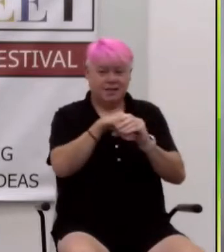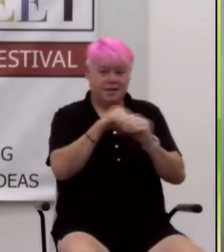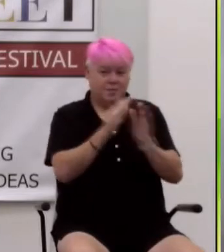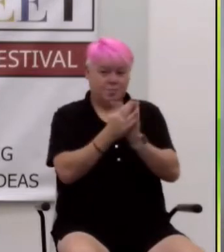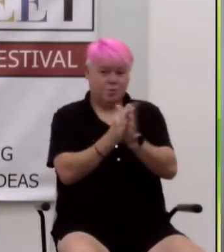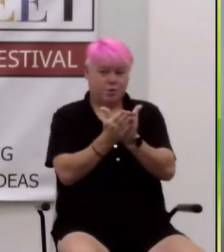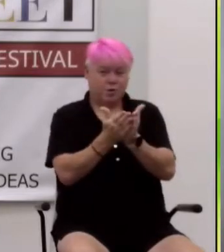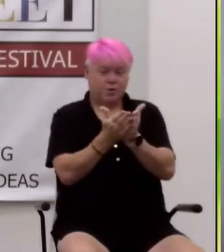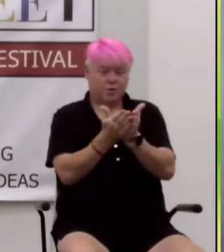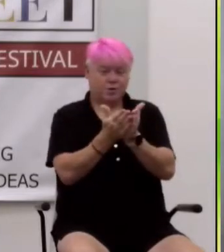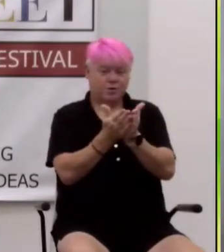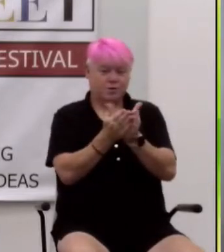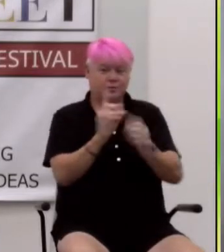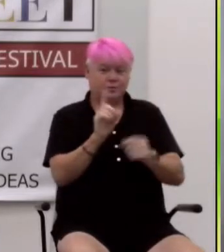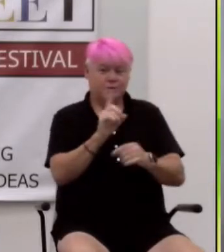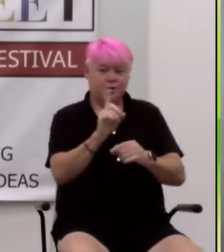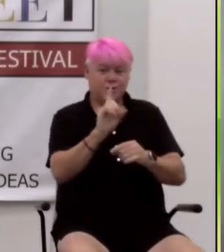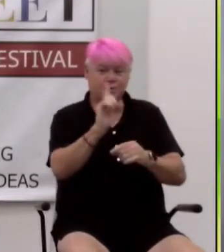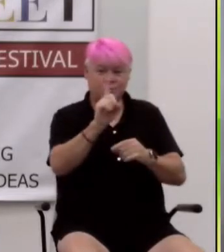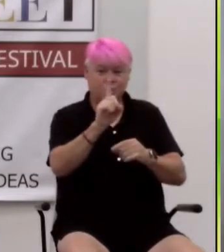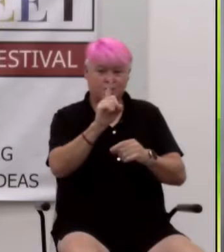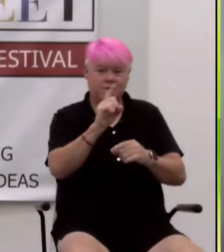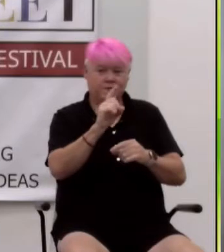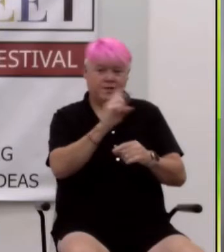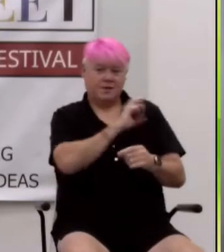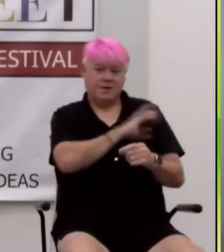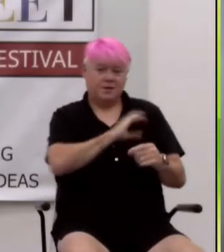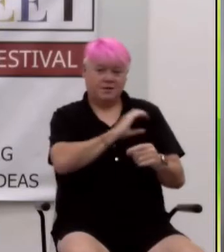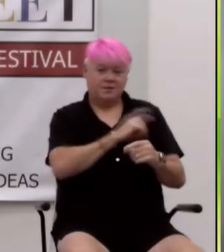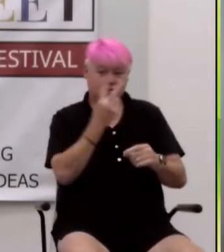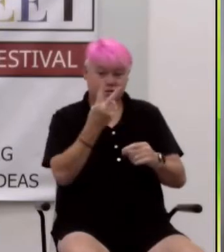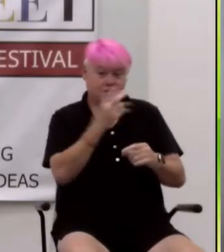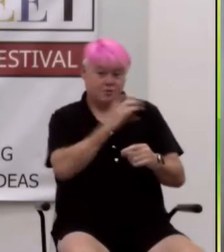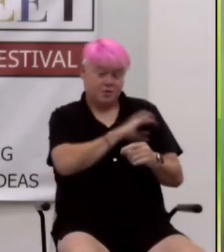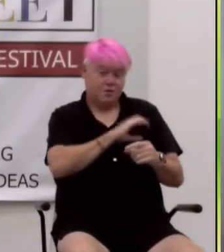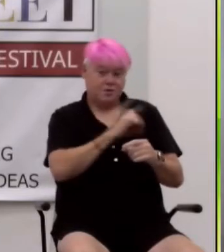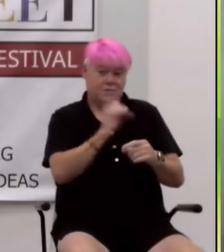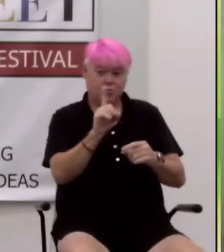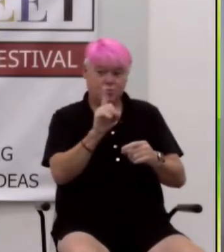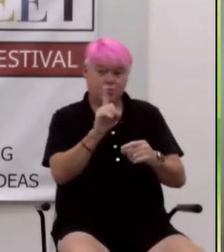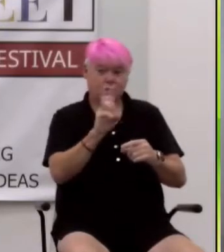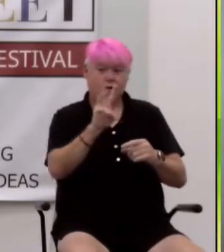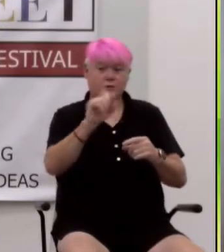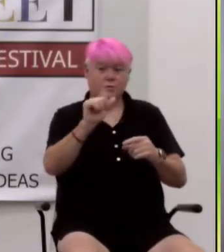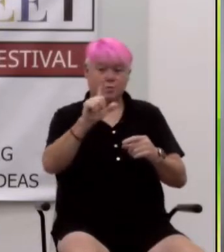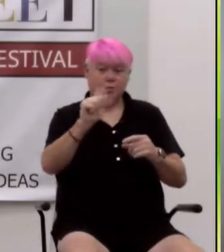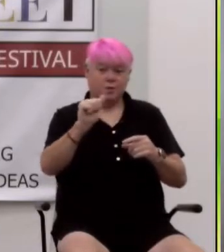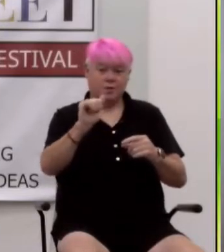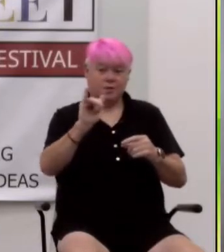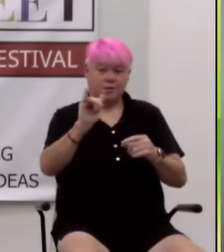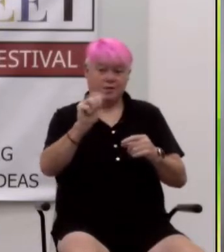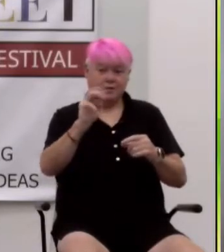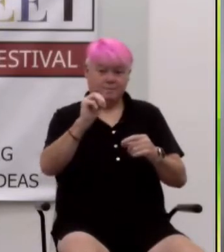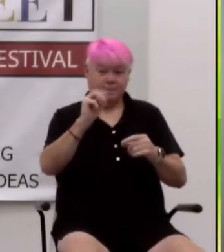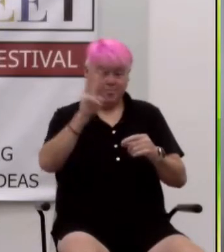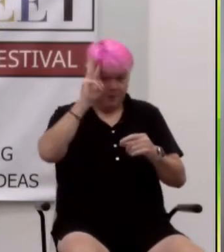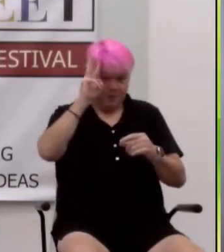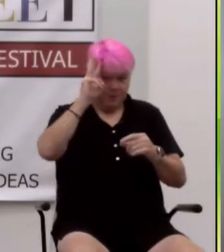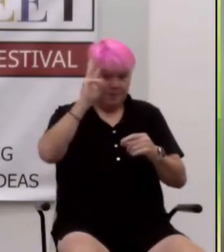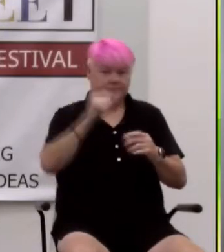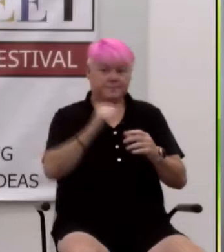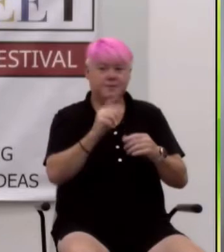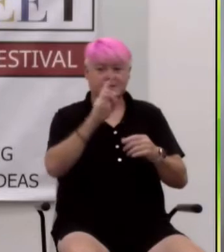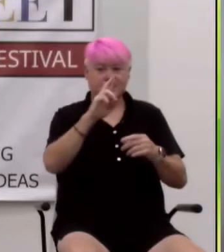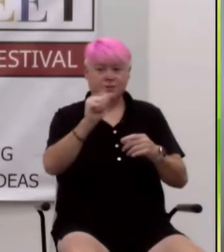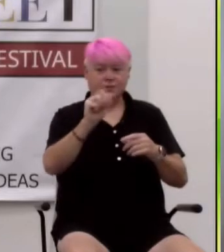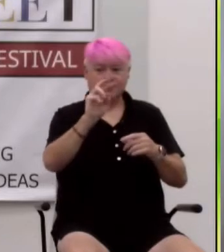where one of the two main characters, there are two main characters. One is William Morland, who is known as the Ridge Runner,